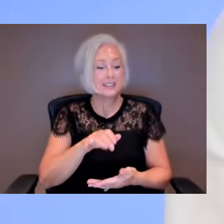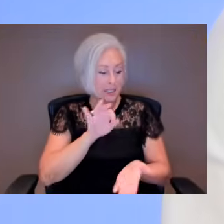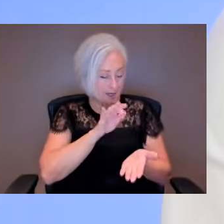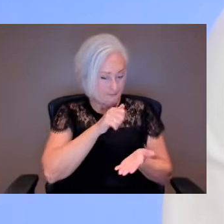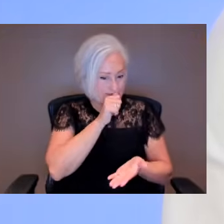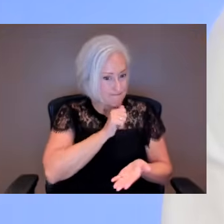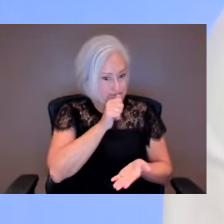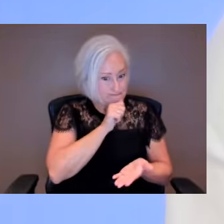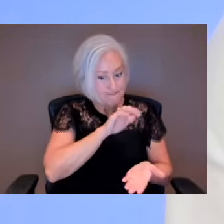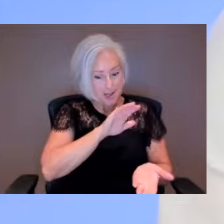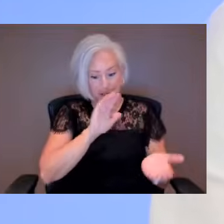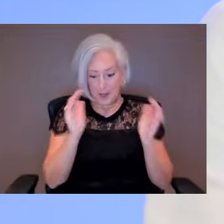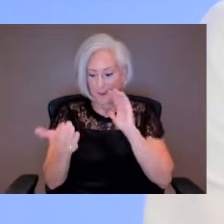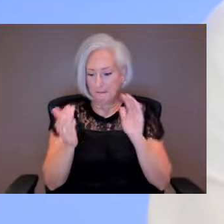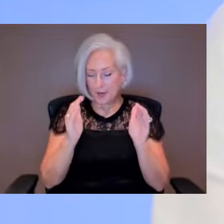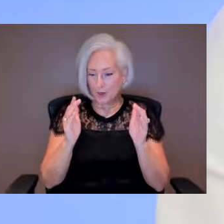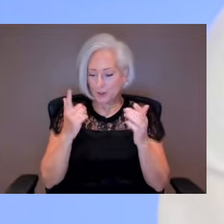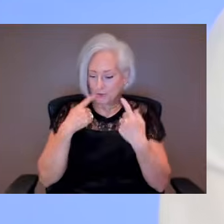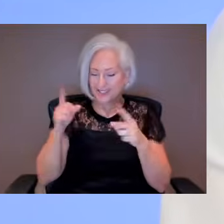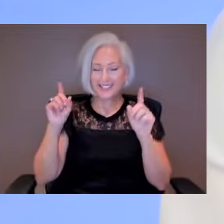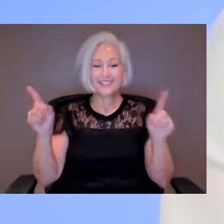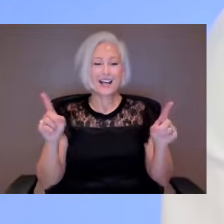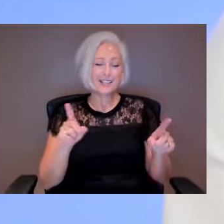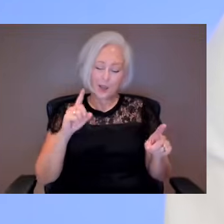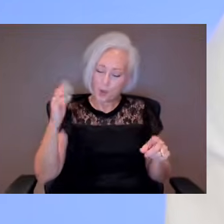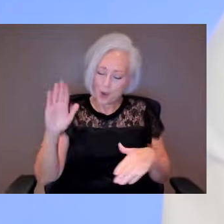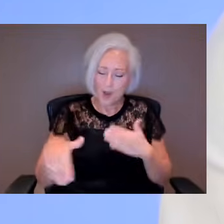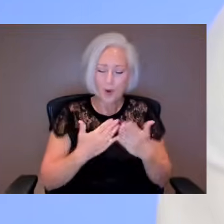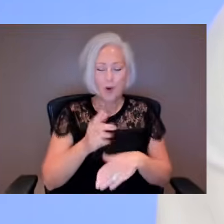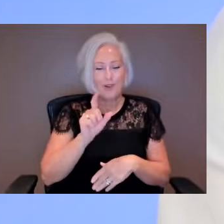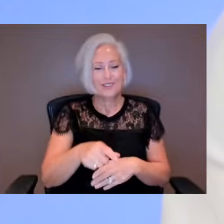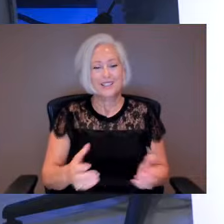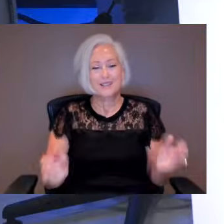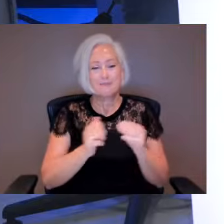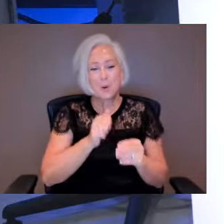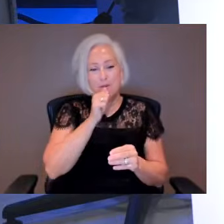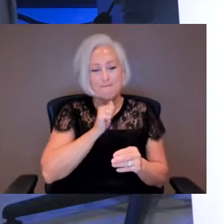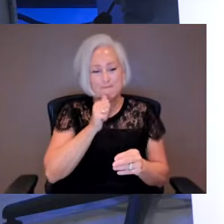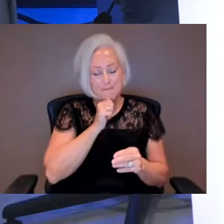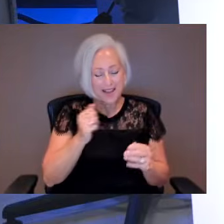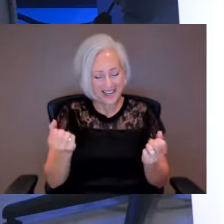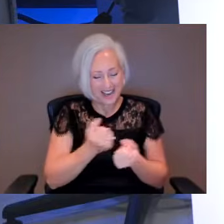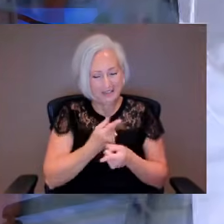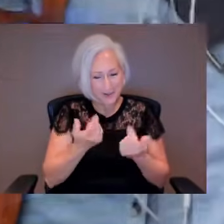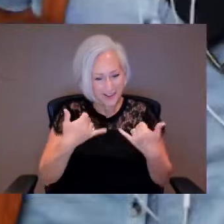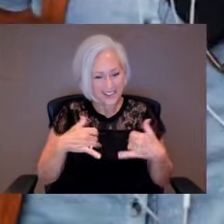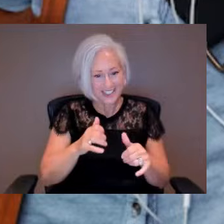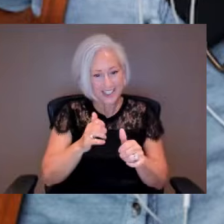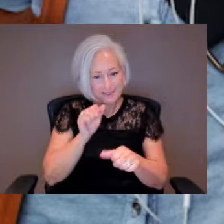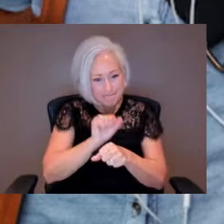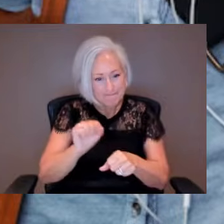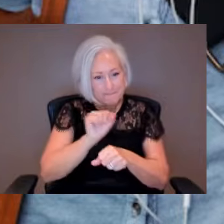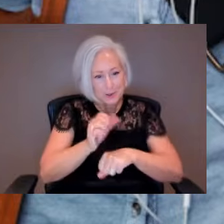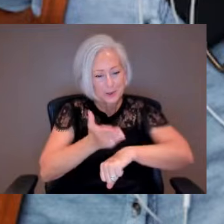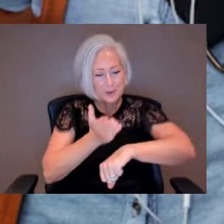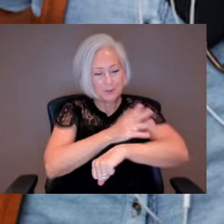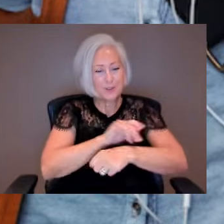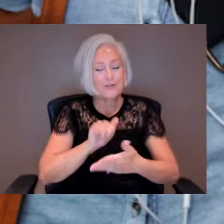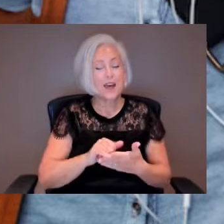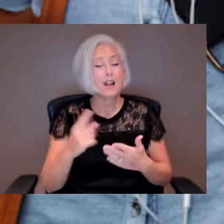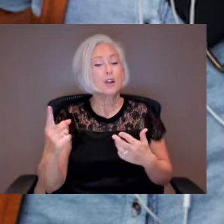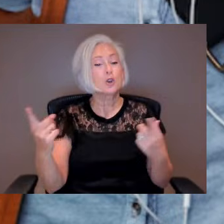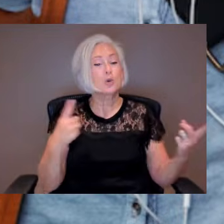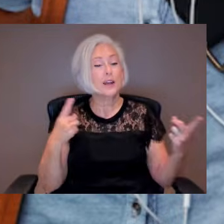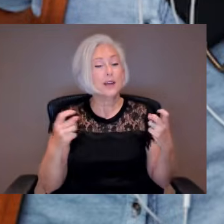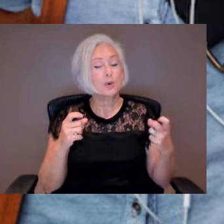more resilience and grit in our lives, Yes. and we're constantly working on it. Well, be sure to ask your questions. Use the chat on YouTube or Facebook. You can email the Medical